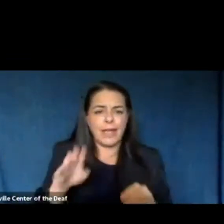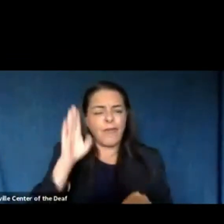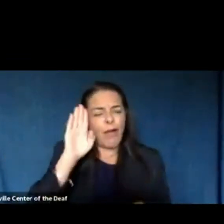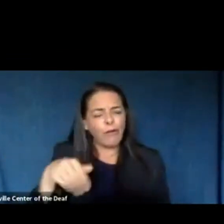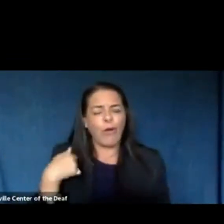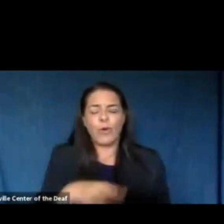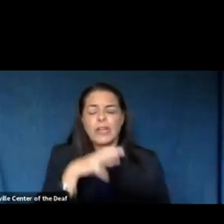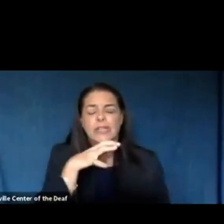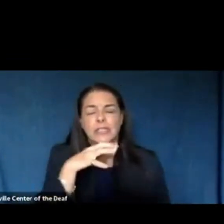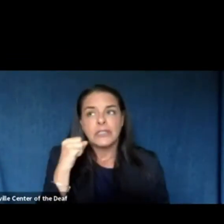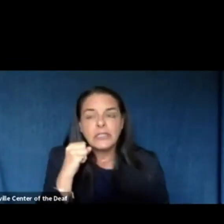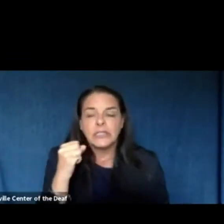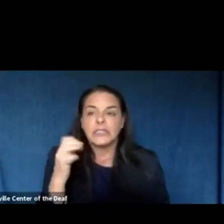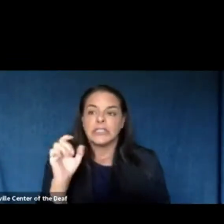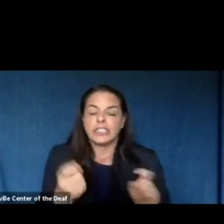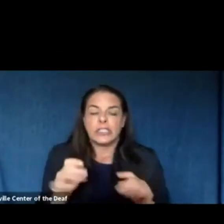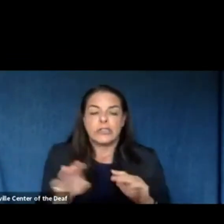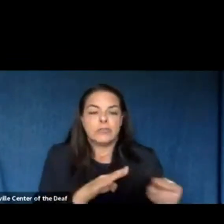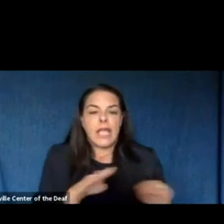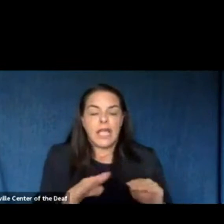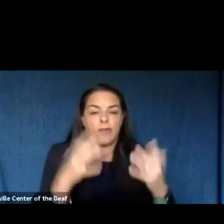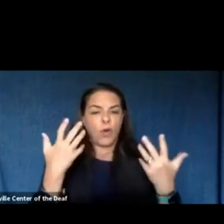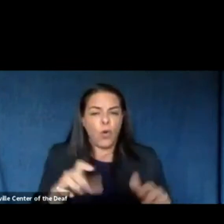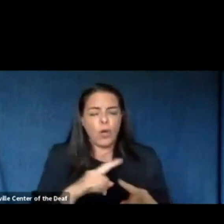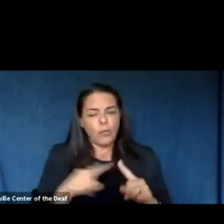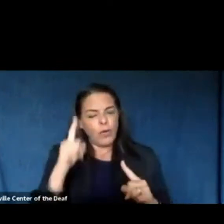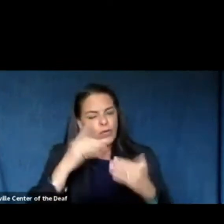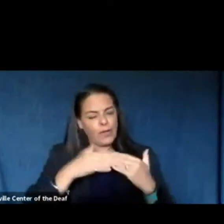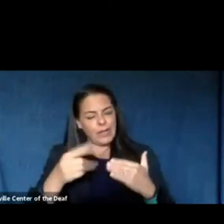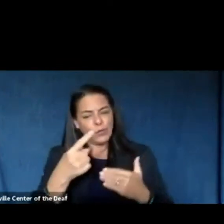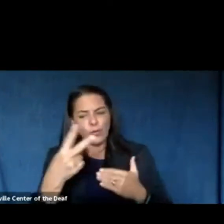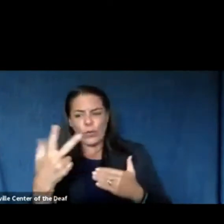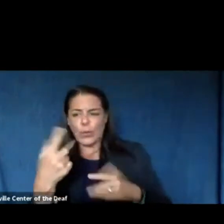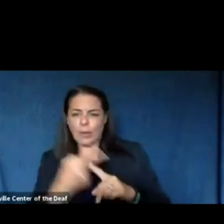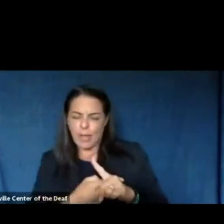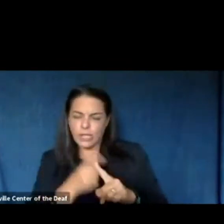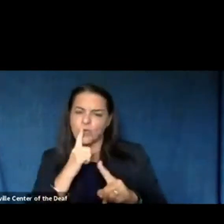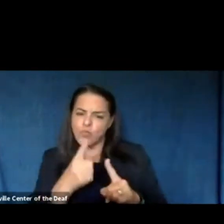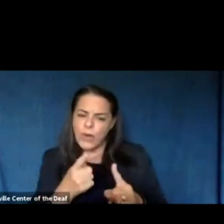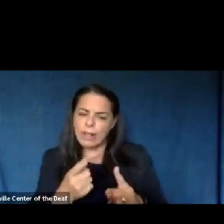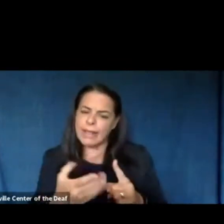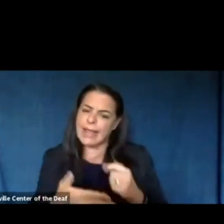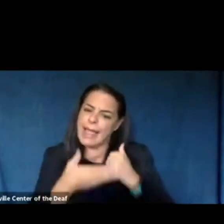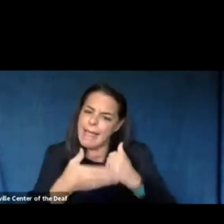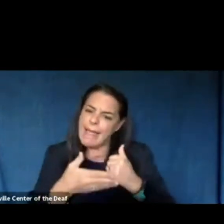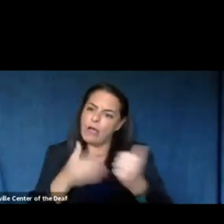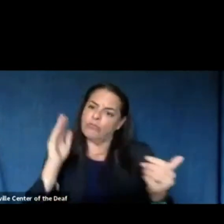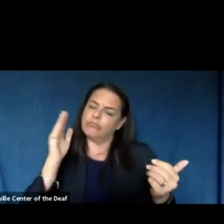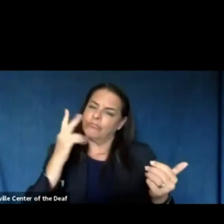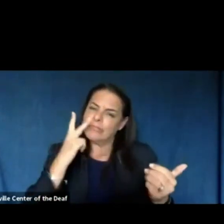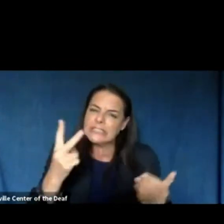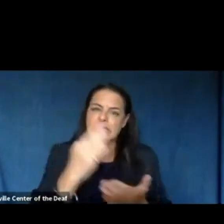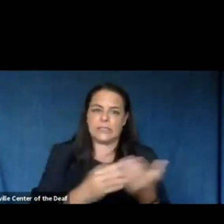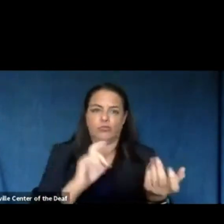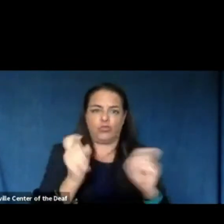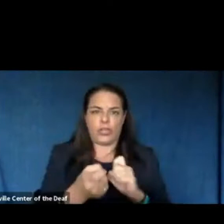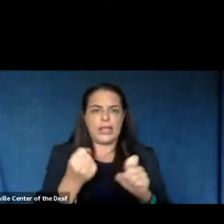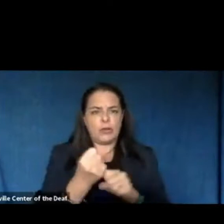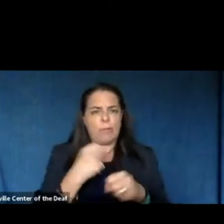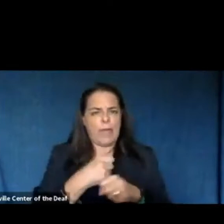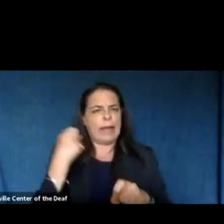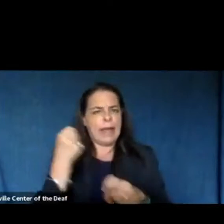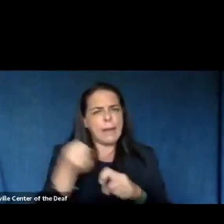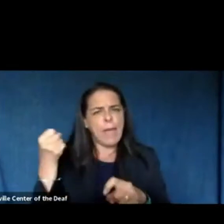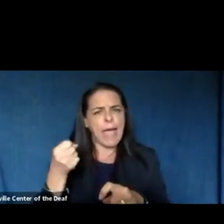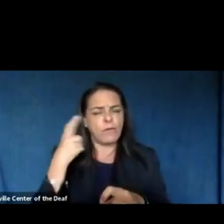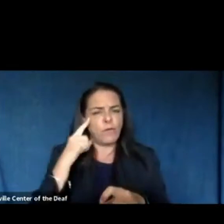behavior for the next few months to really be able to help us make an impact here and see some change. Also from